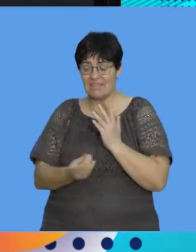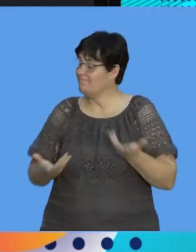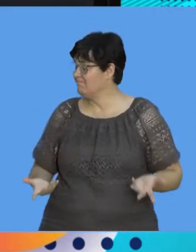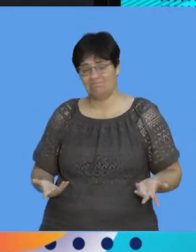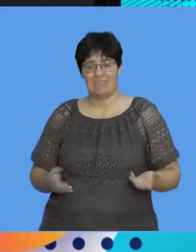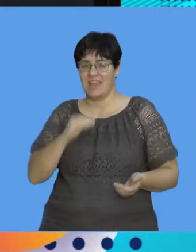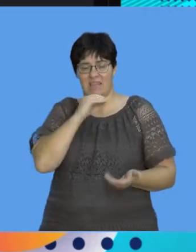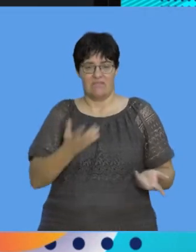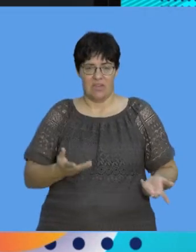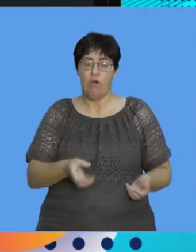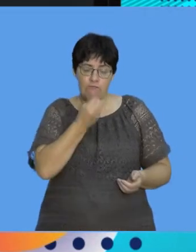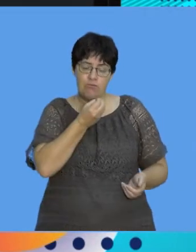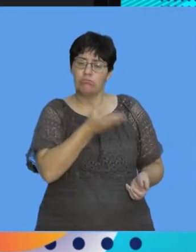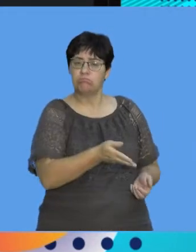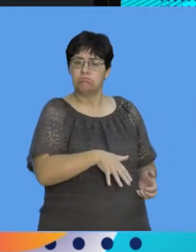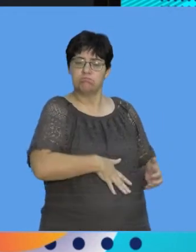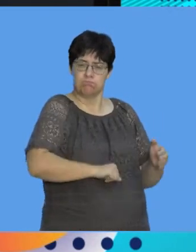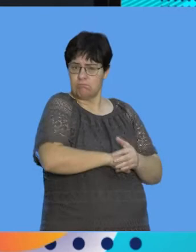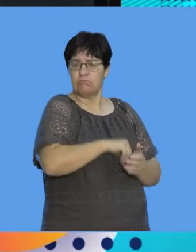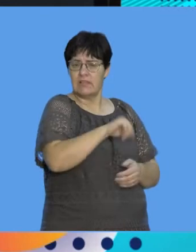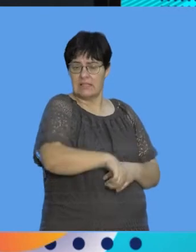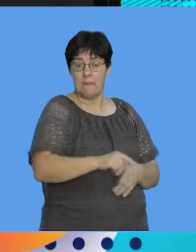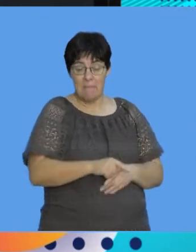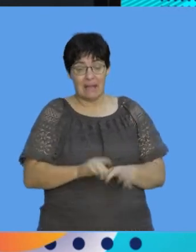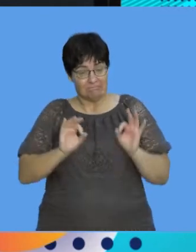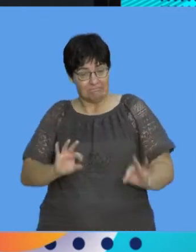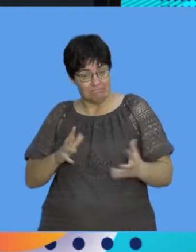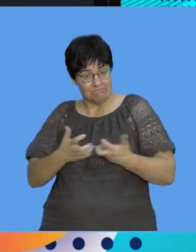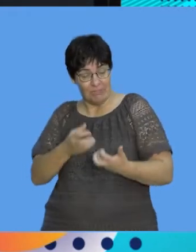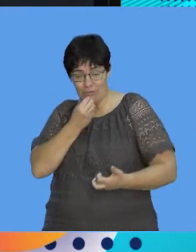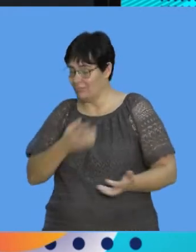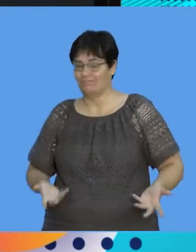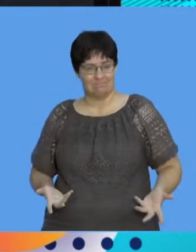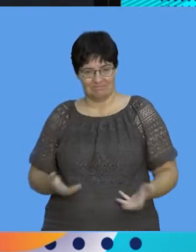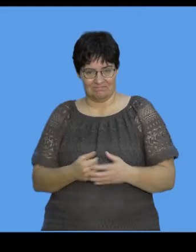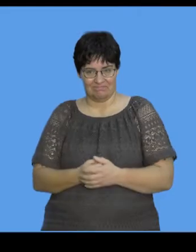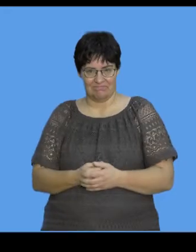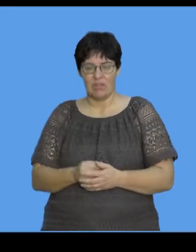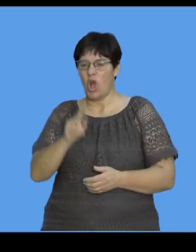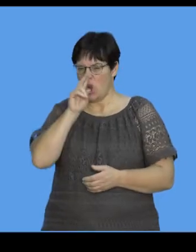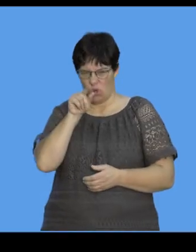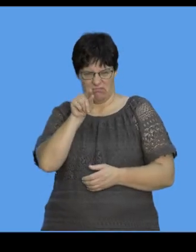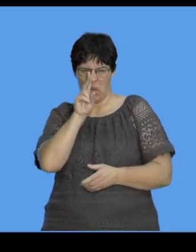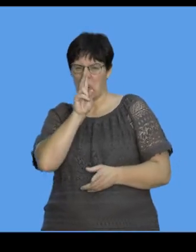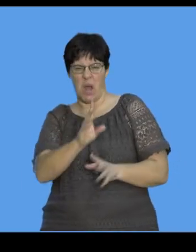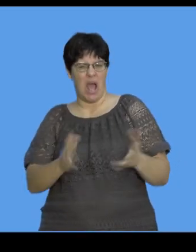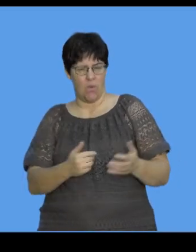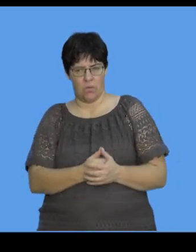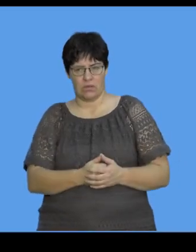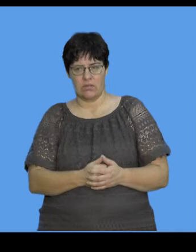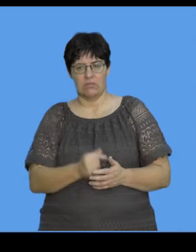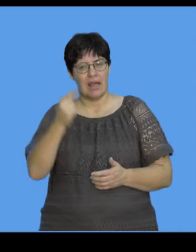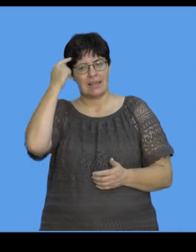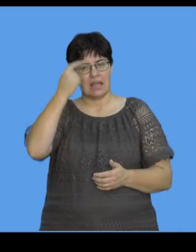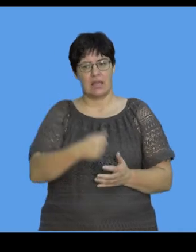getting food, right, but we're not getting the right type of food. Now let's have a look characteristic of it. Okay, we